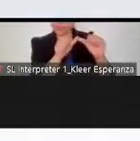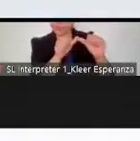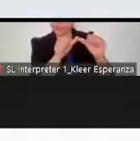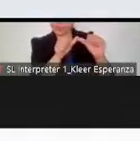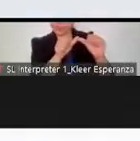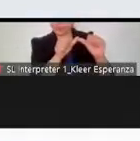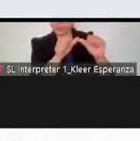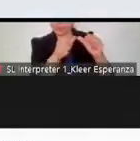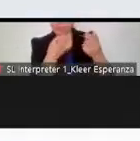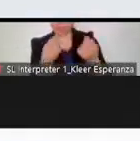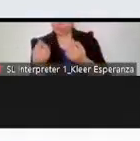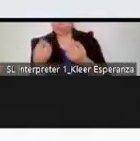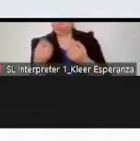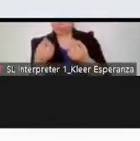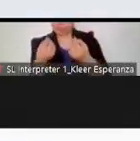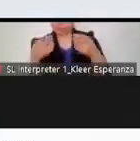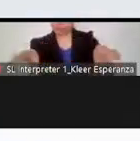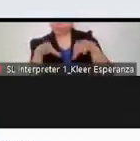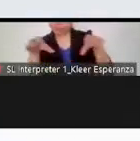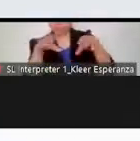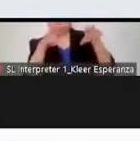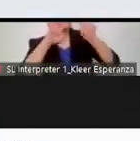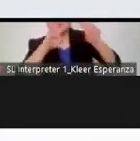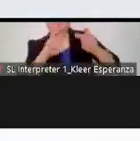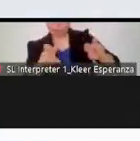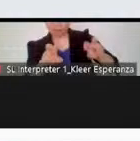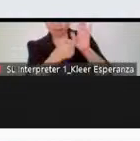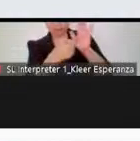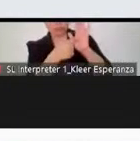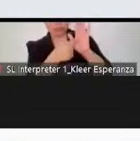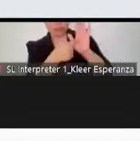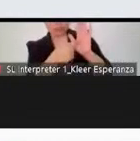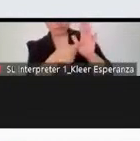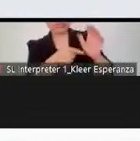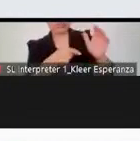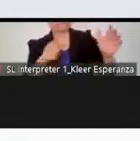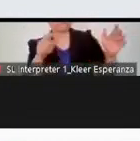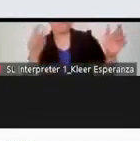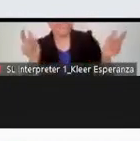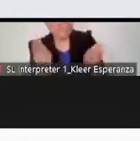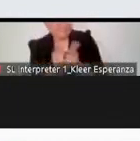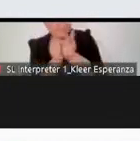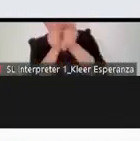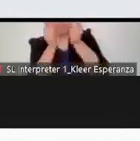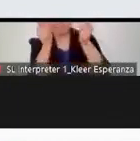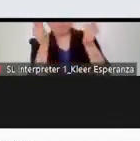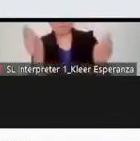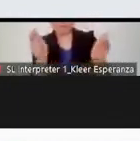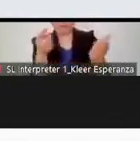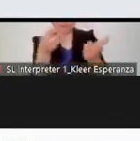mamasirib nga agsar sarita nga agtultuloy